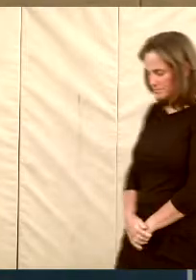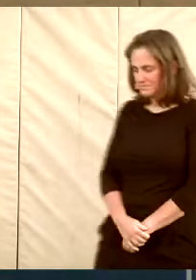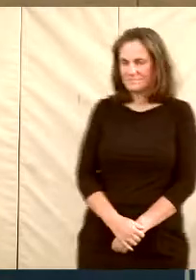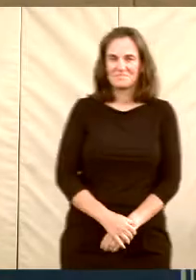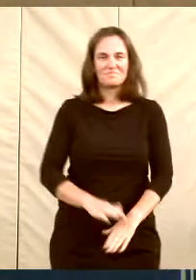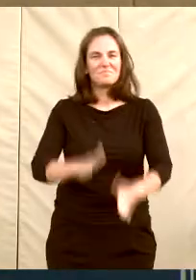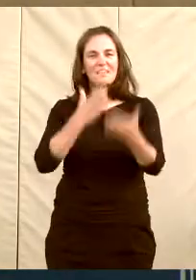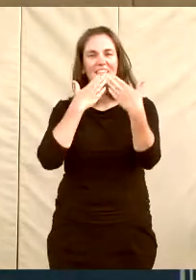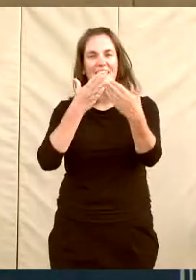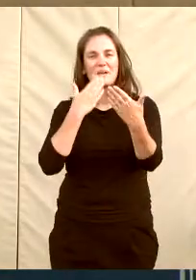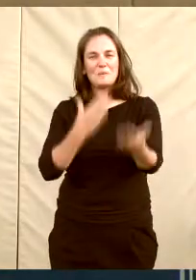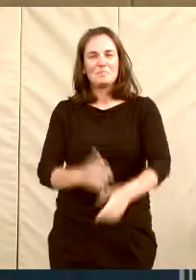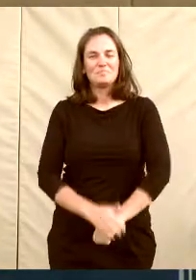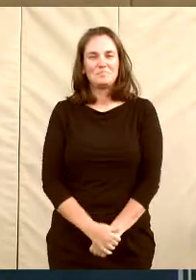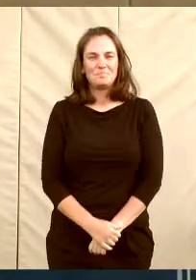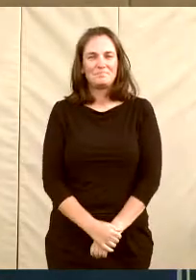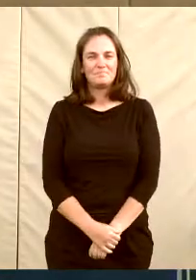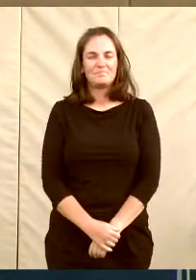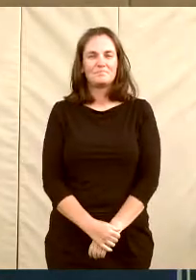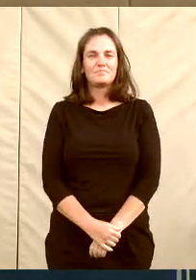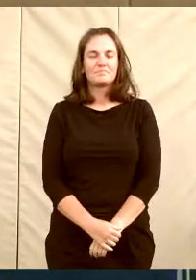Thank you.